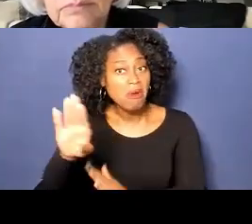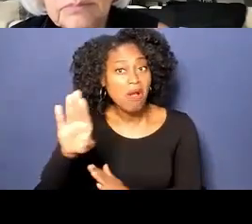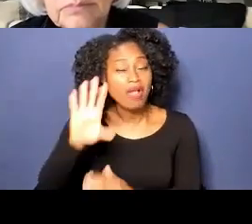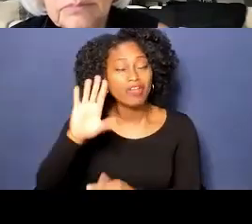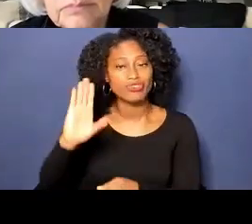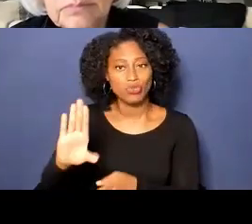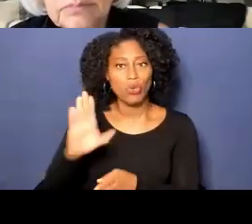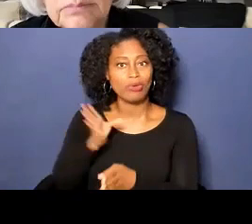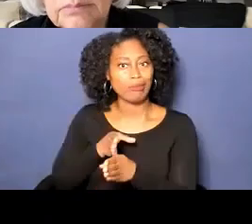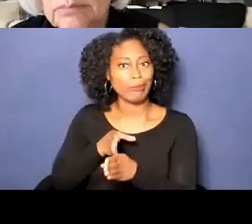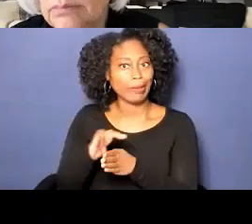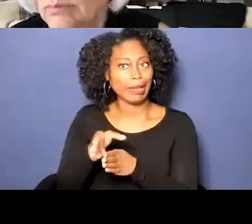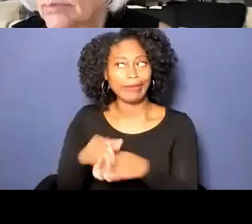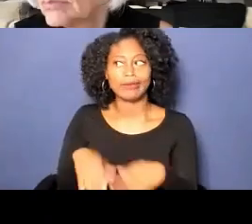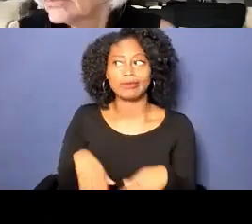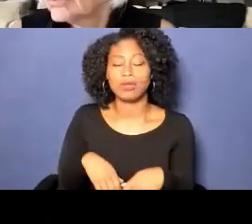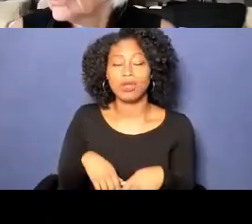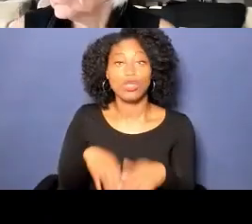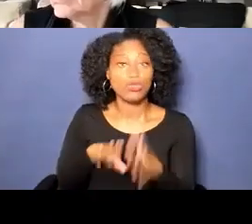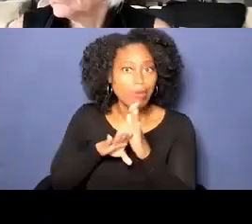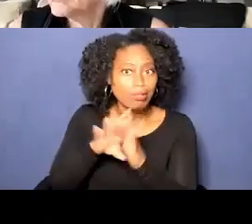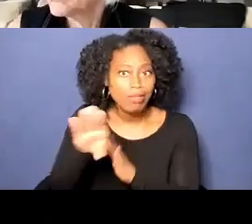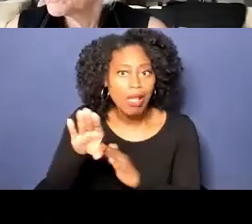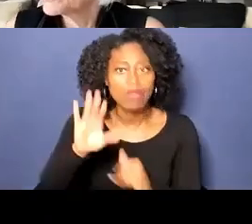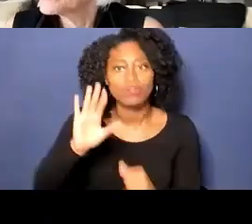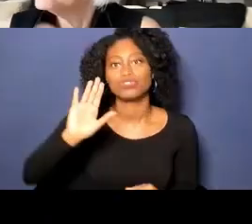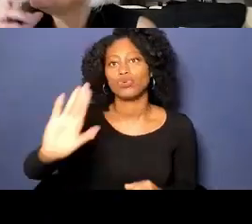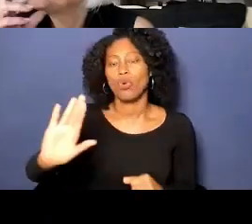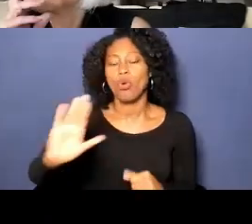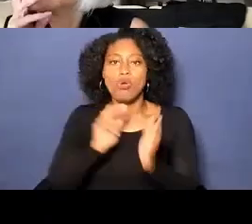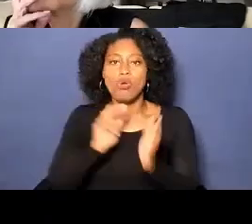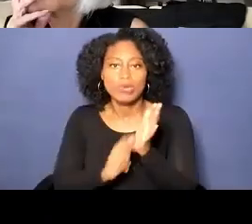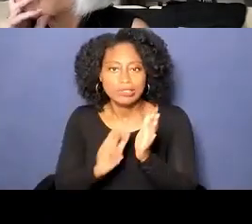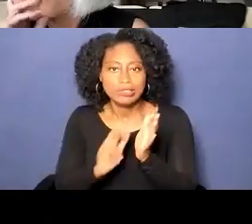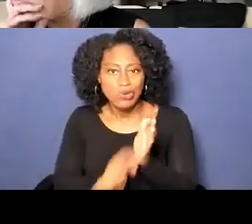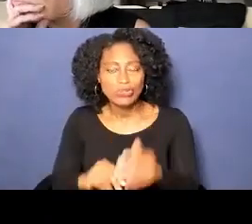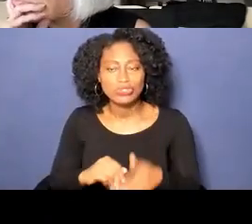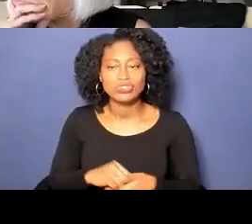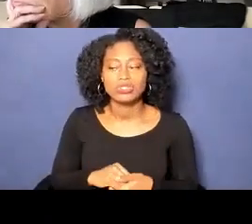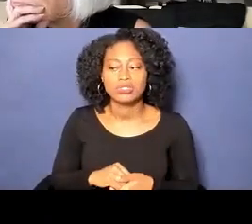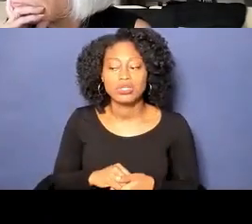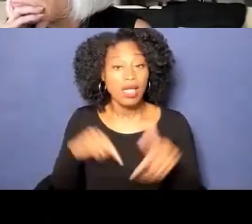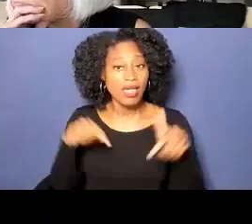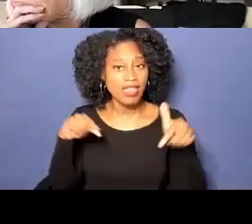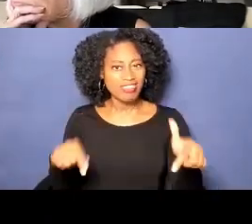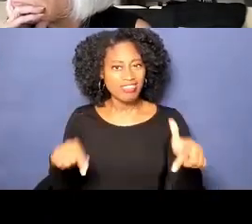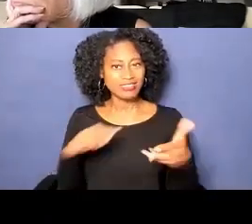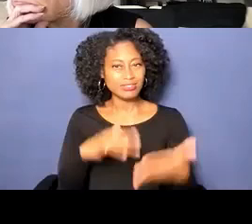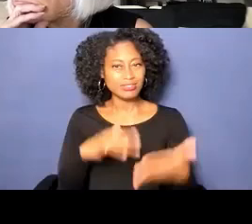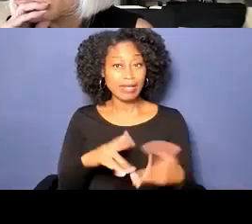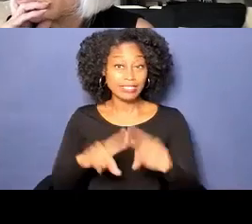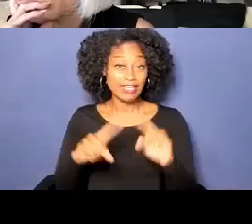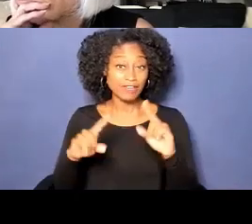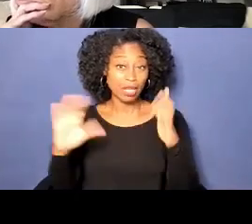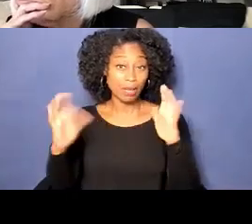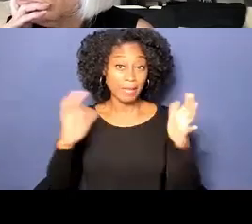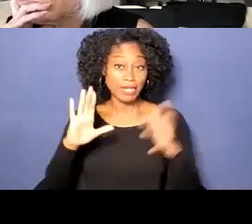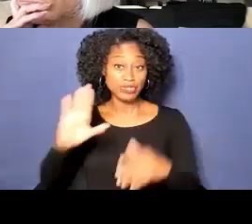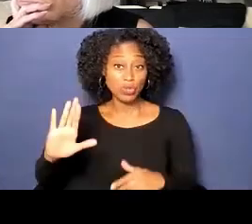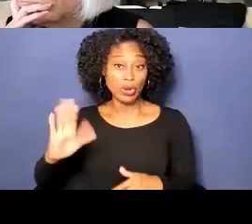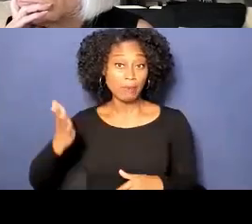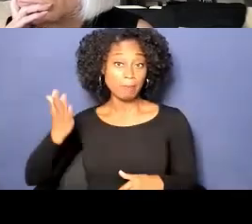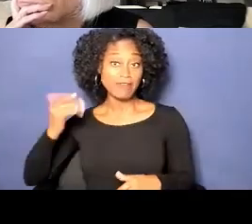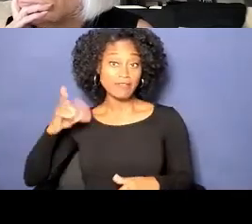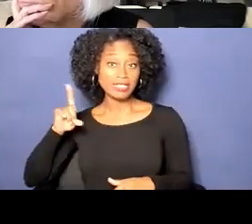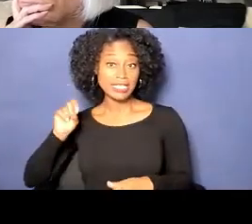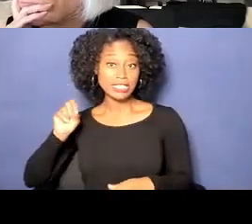research, and how is it that this study is different or from, say, your dissertation work? And there are